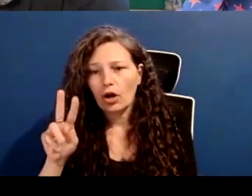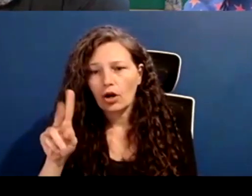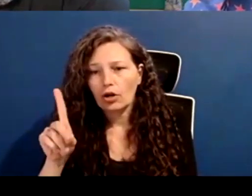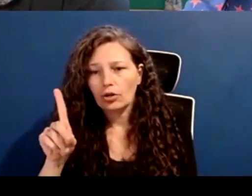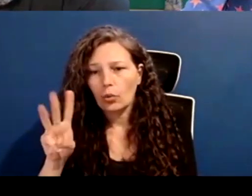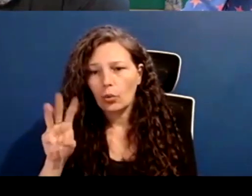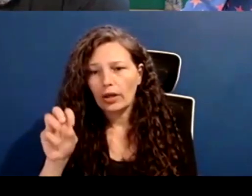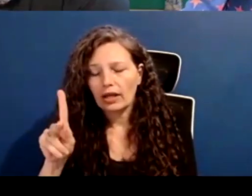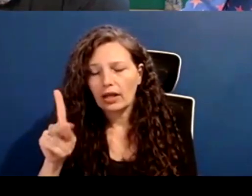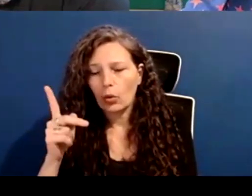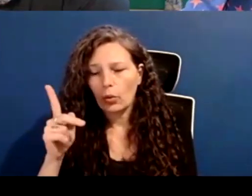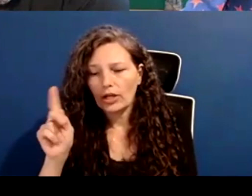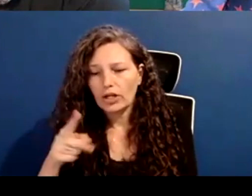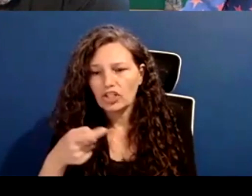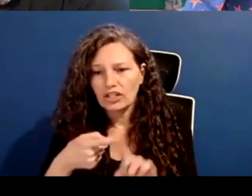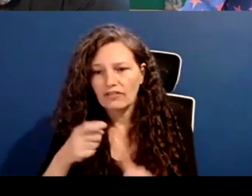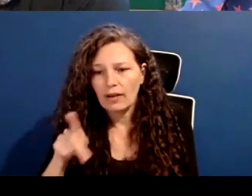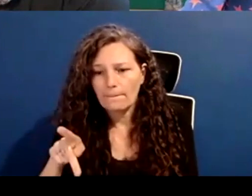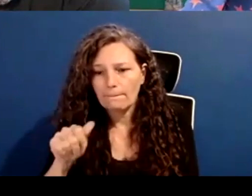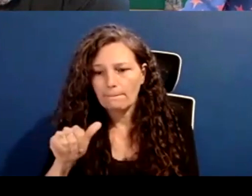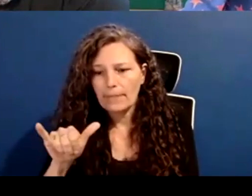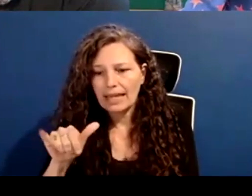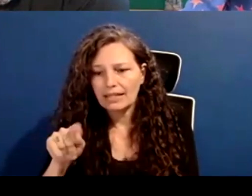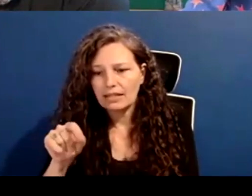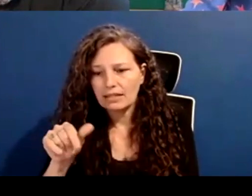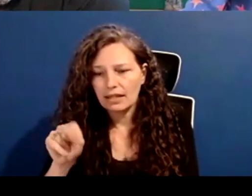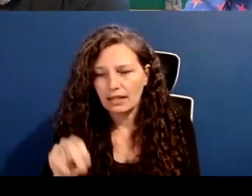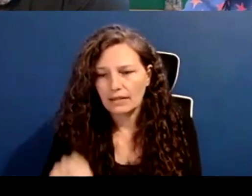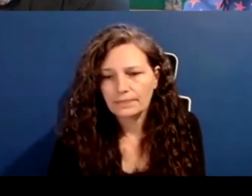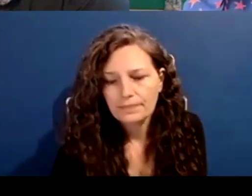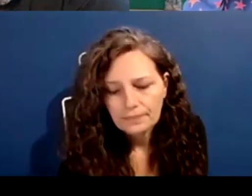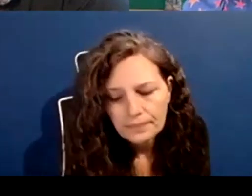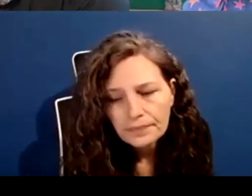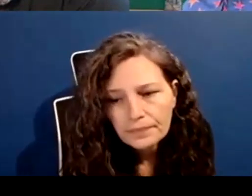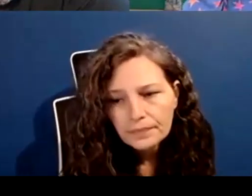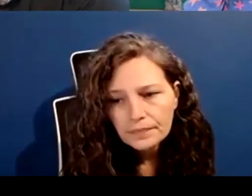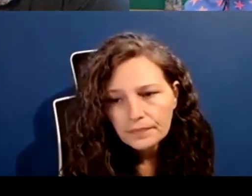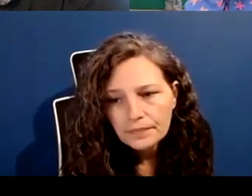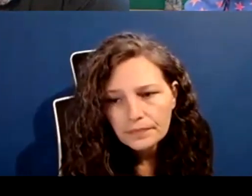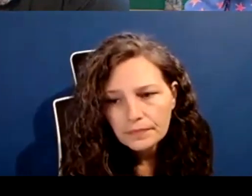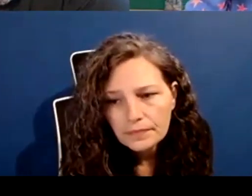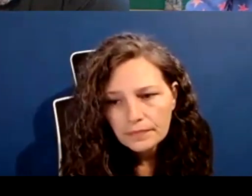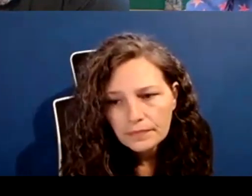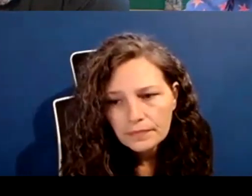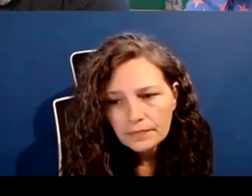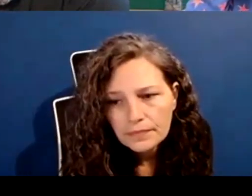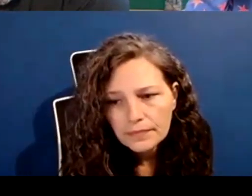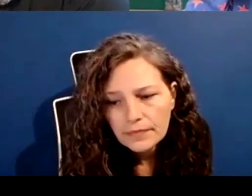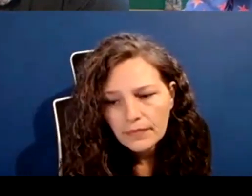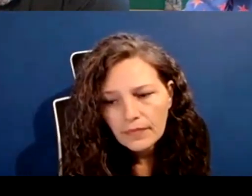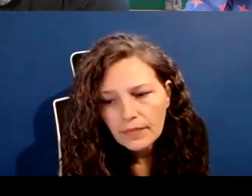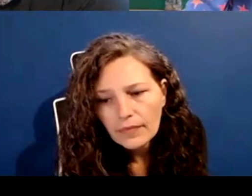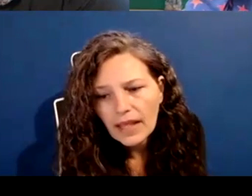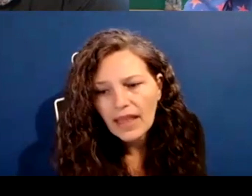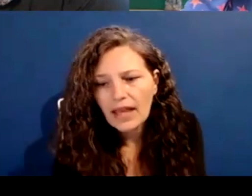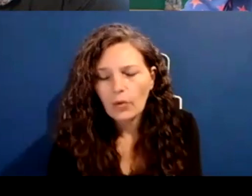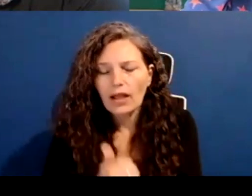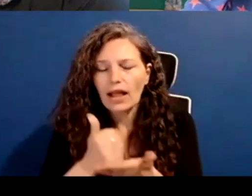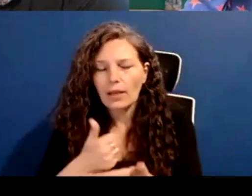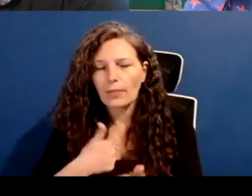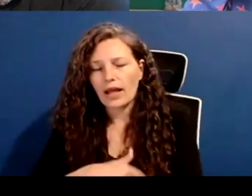which I think will help us to think more about this idea of what is metaphor and what is read